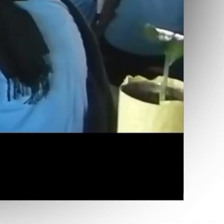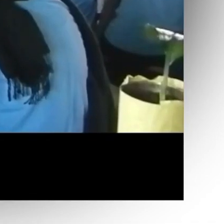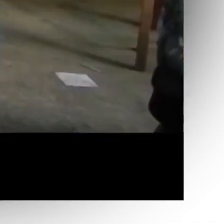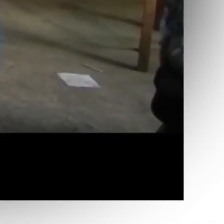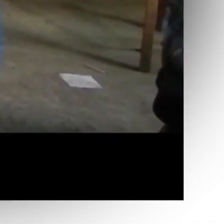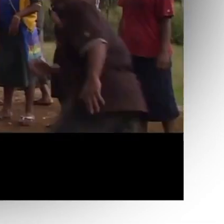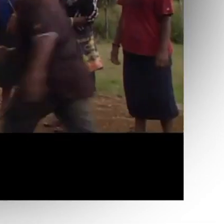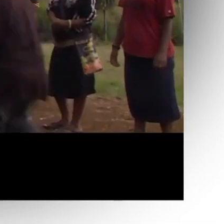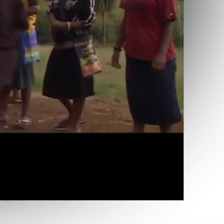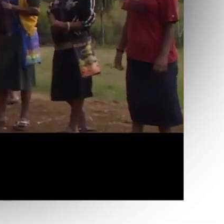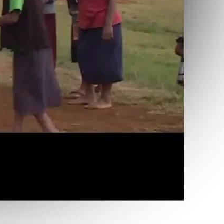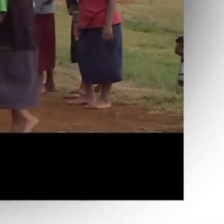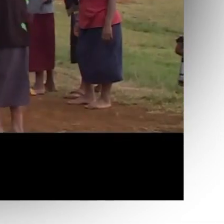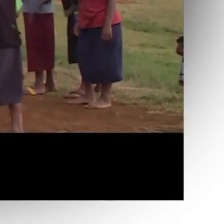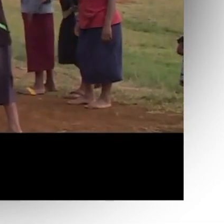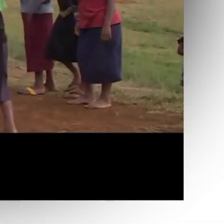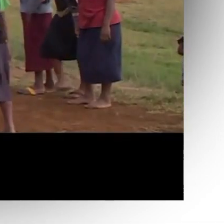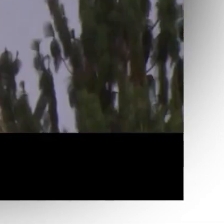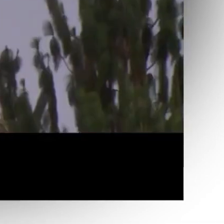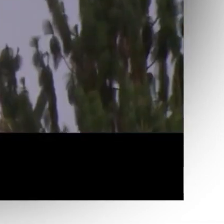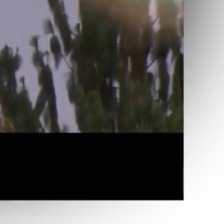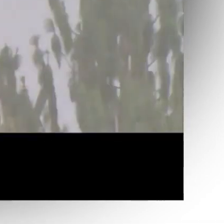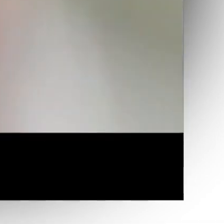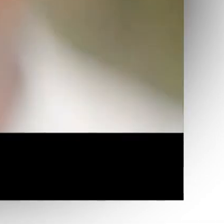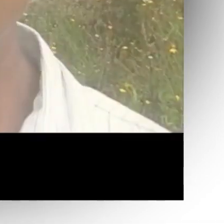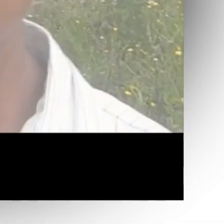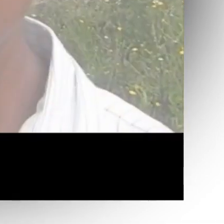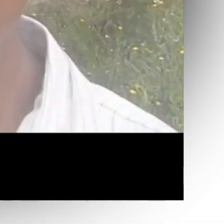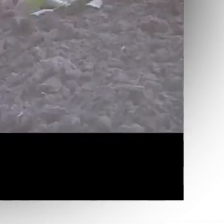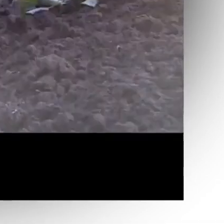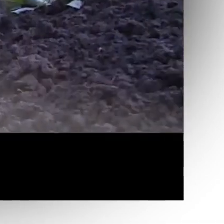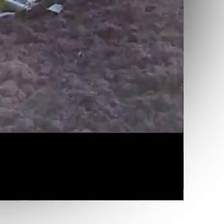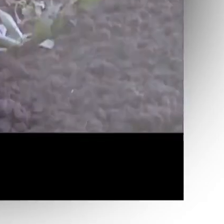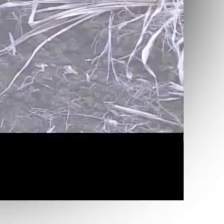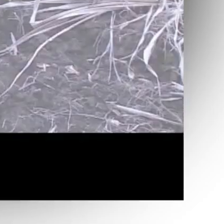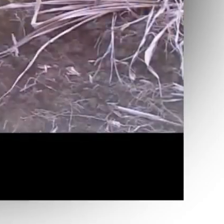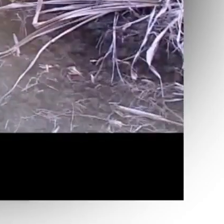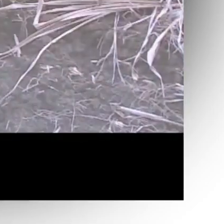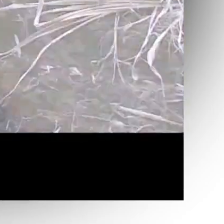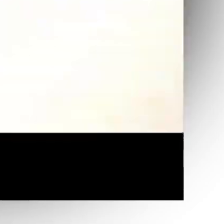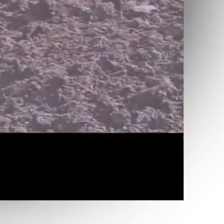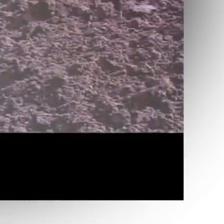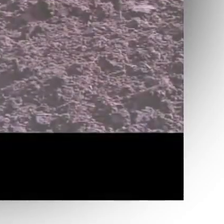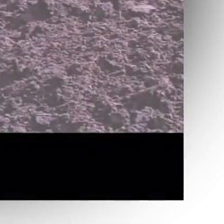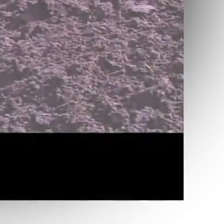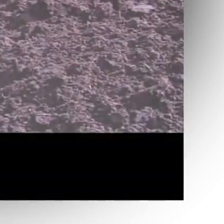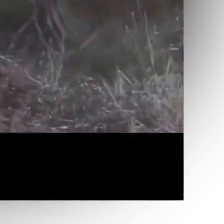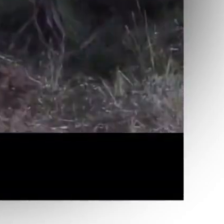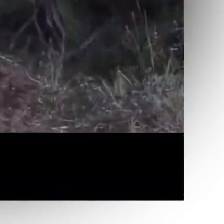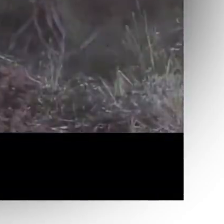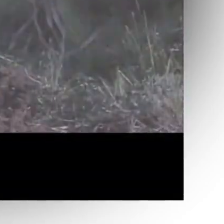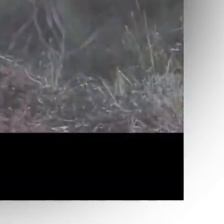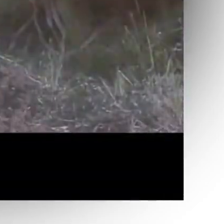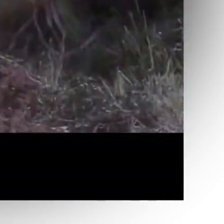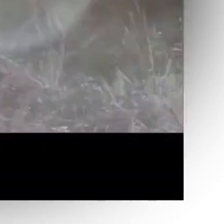In the morning, I am working in the school as a teacher. After the school, I am working in the garden, and the garden provides us